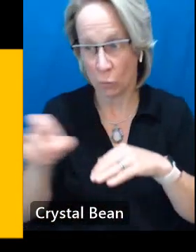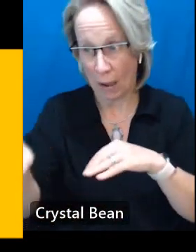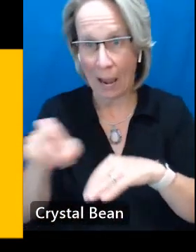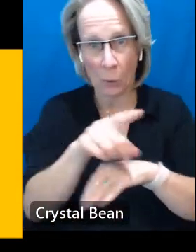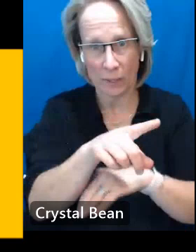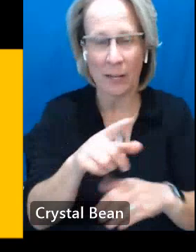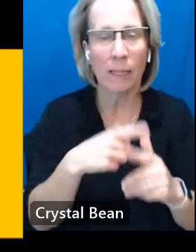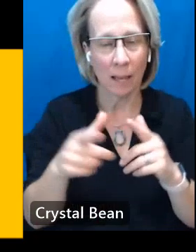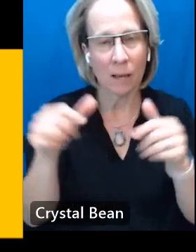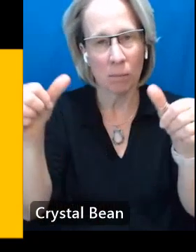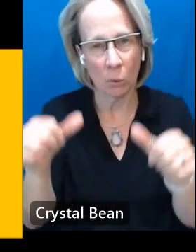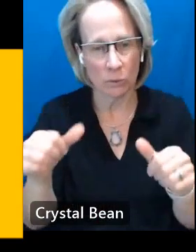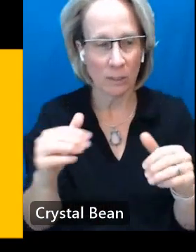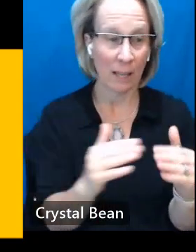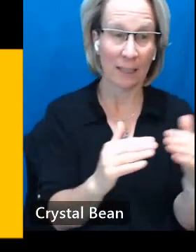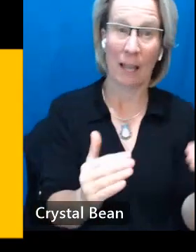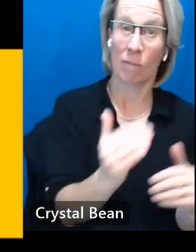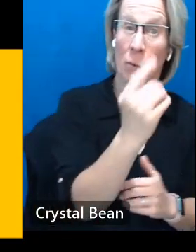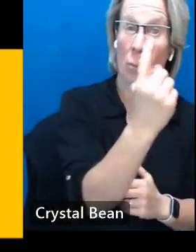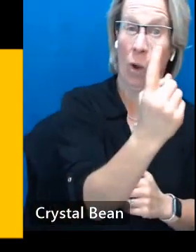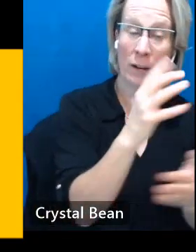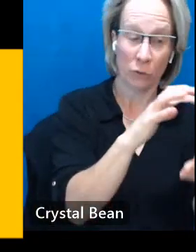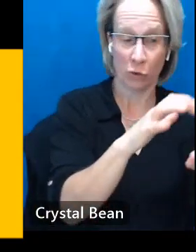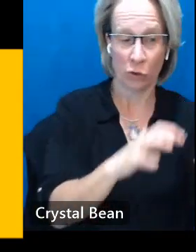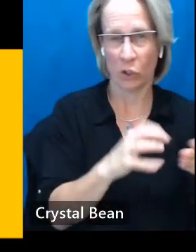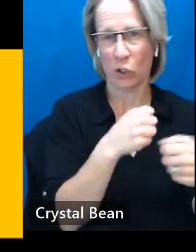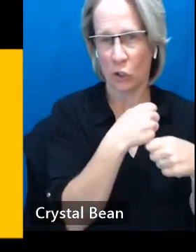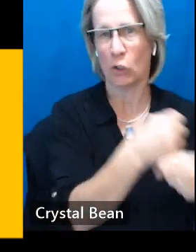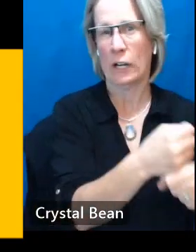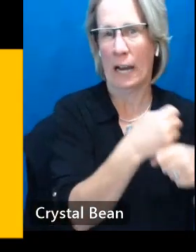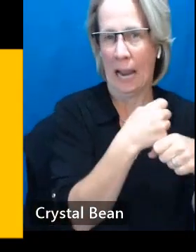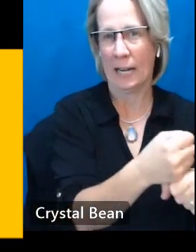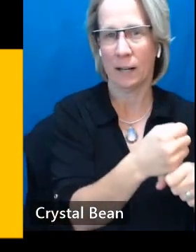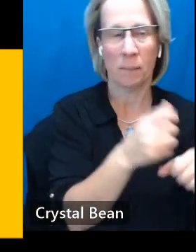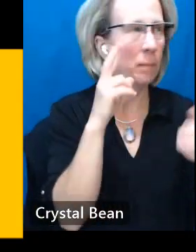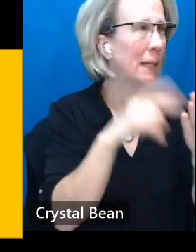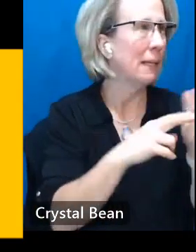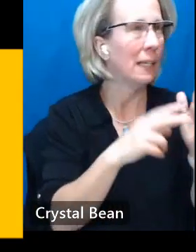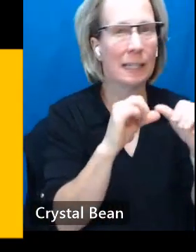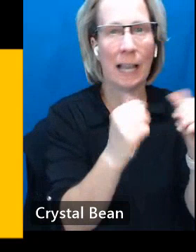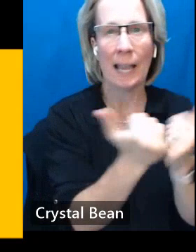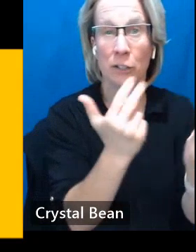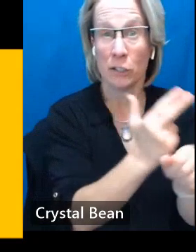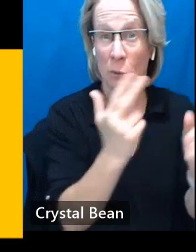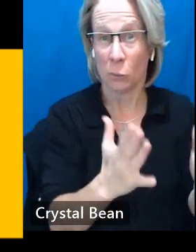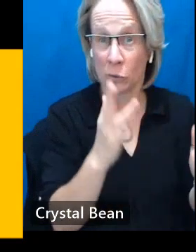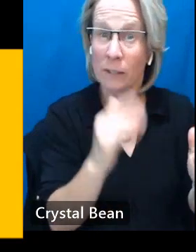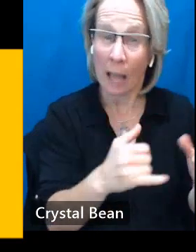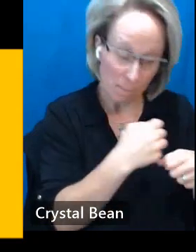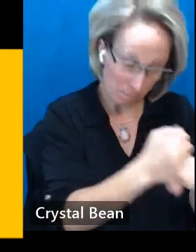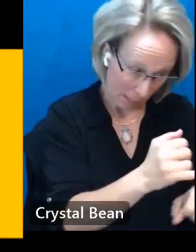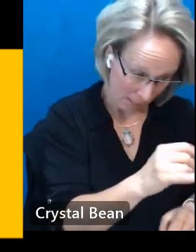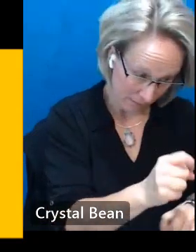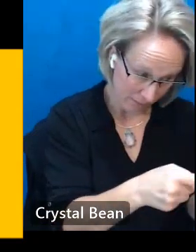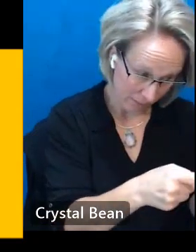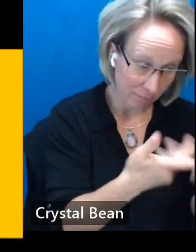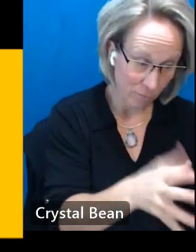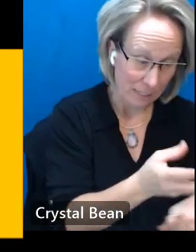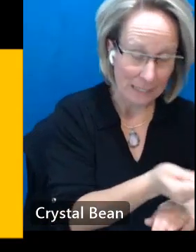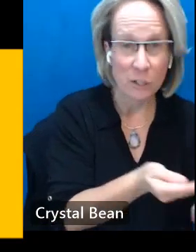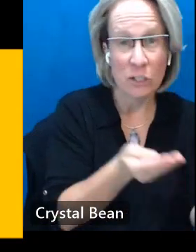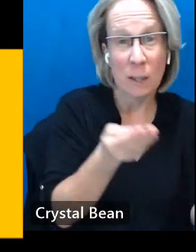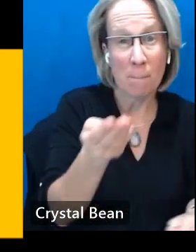1 as the journal creator, the agency user that actually creates it. And then when you submit it, it should be